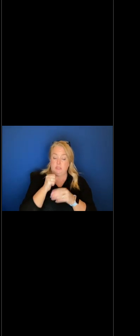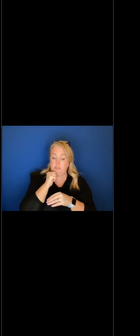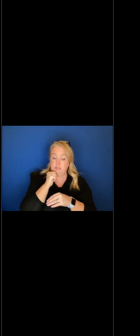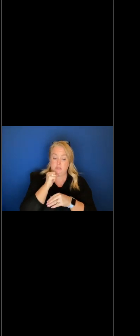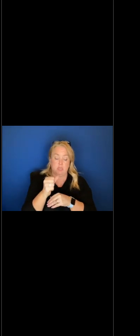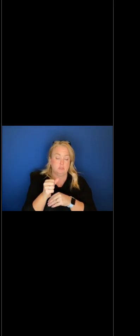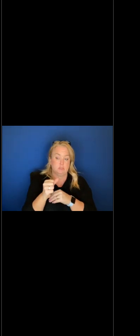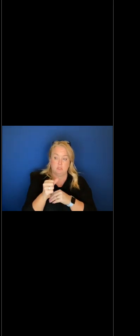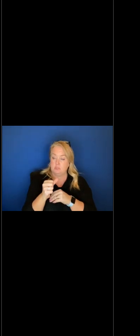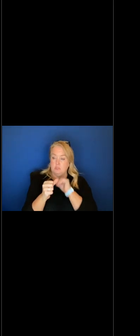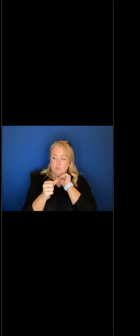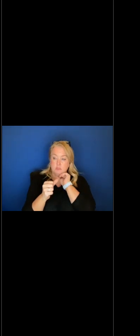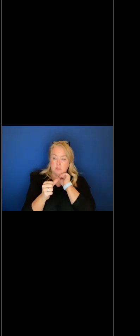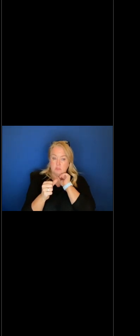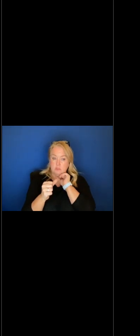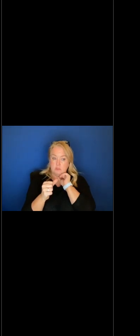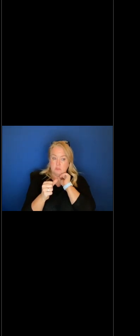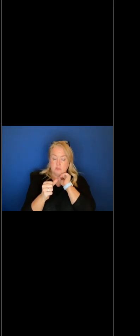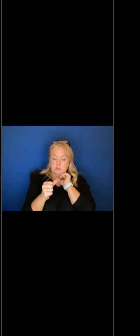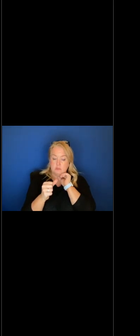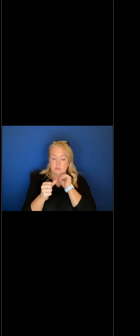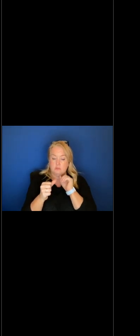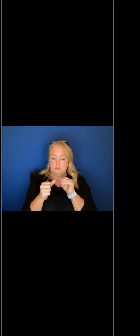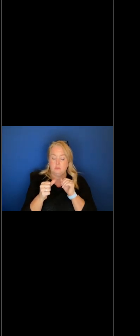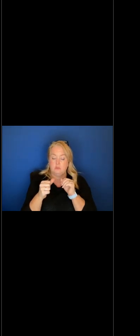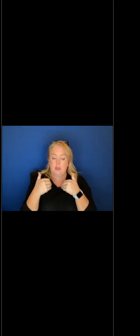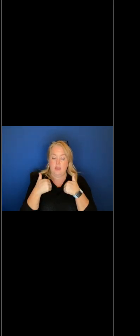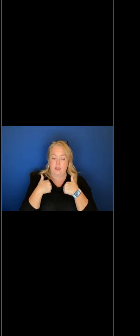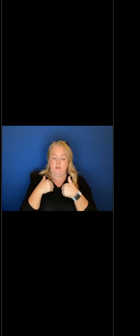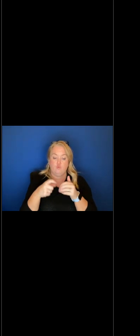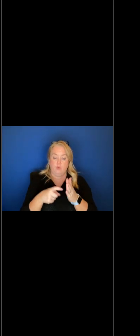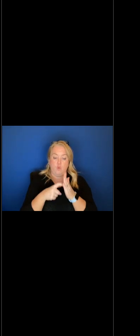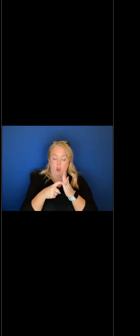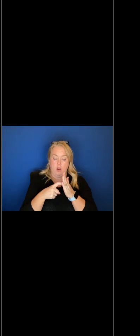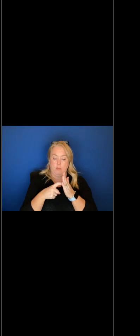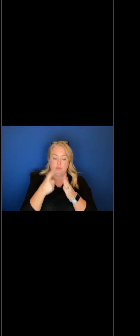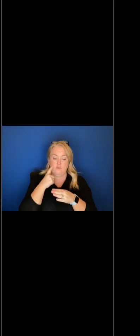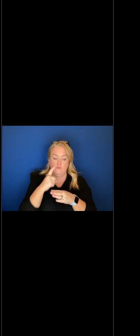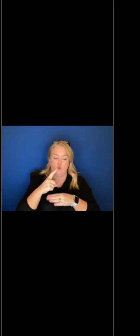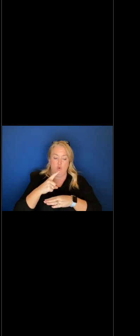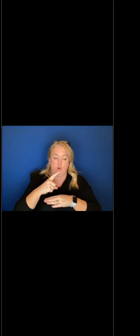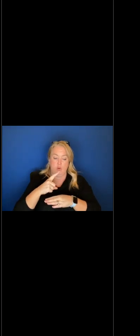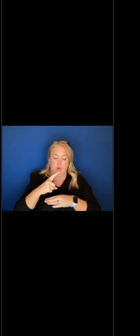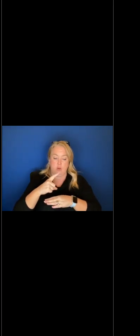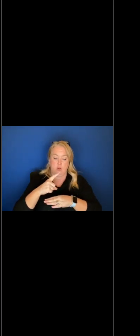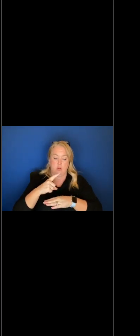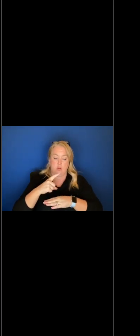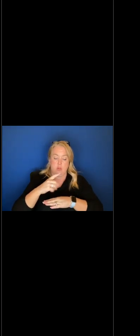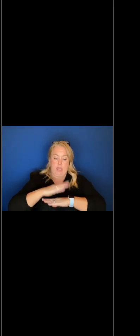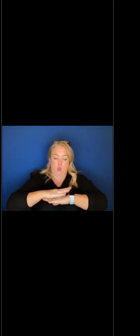impose any height requirement for counters and vanities. The Fair Housing Act does require